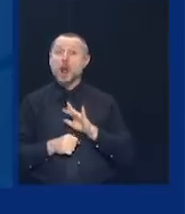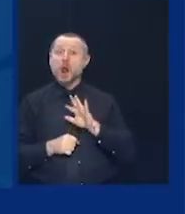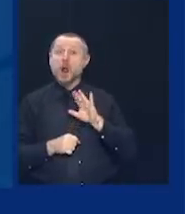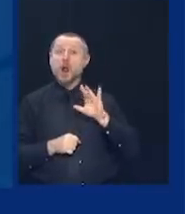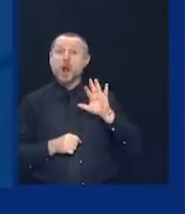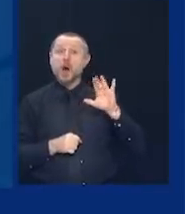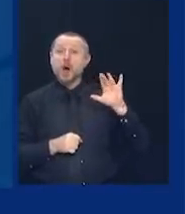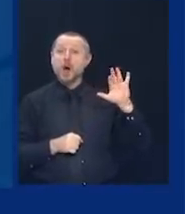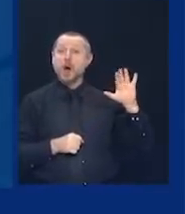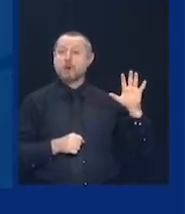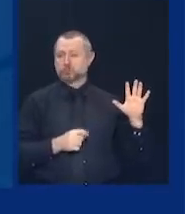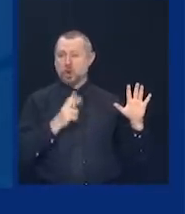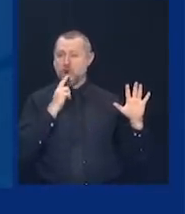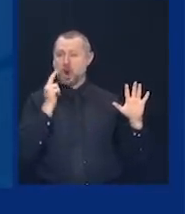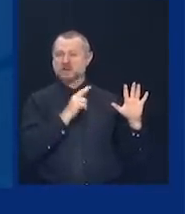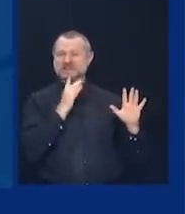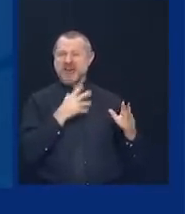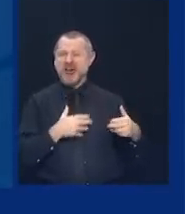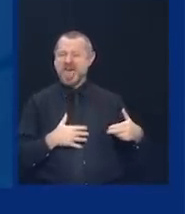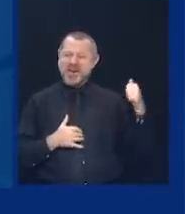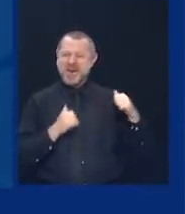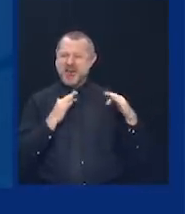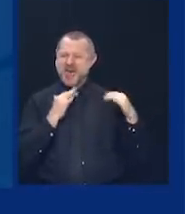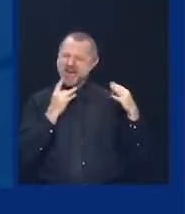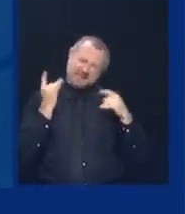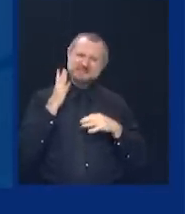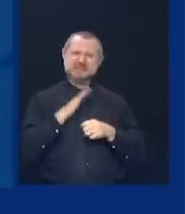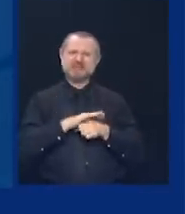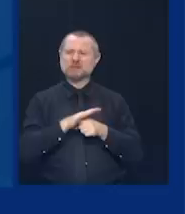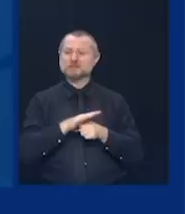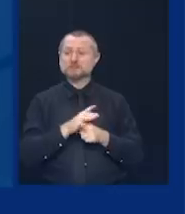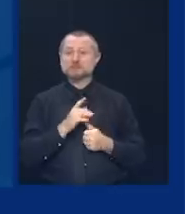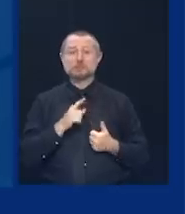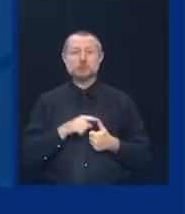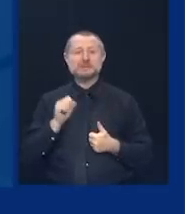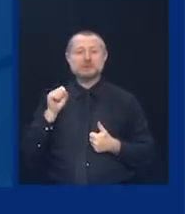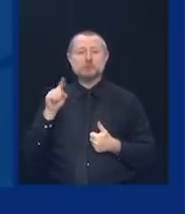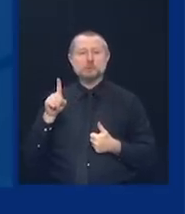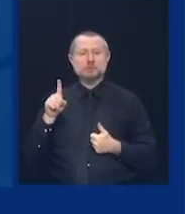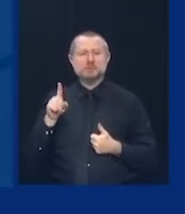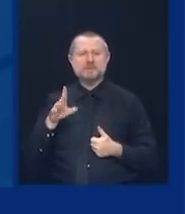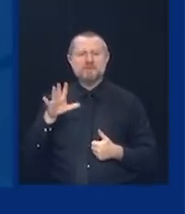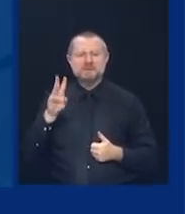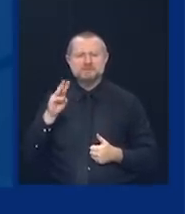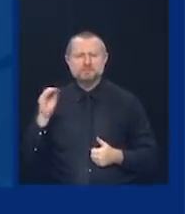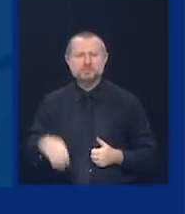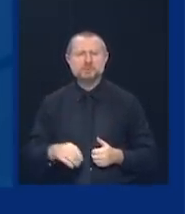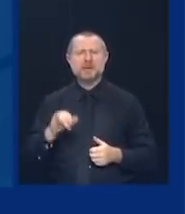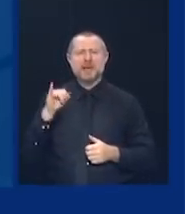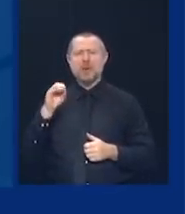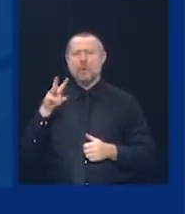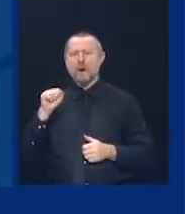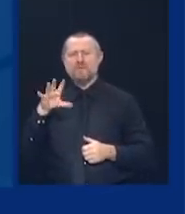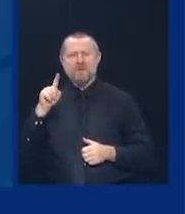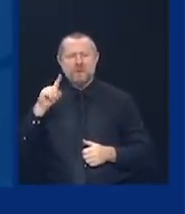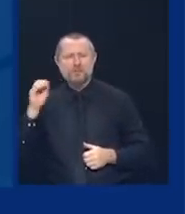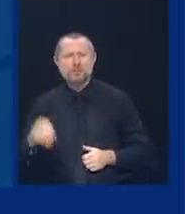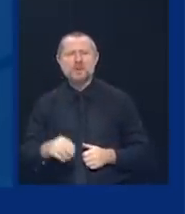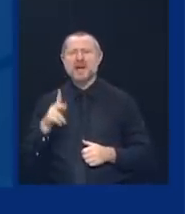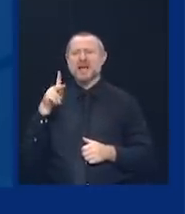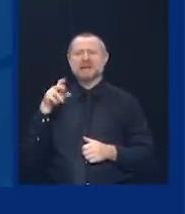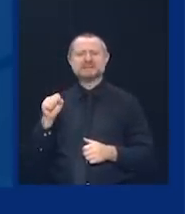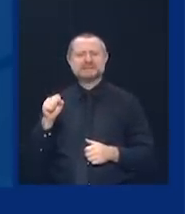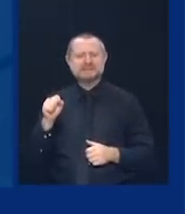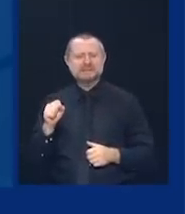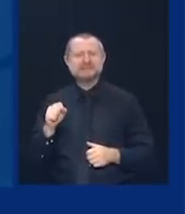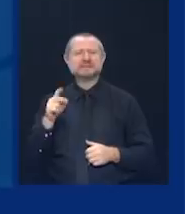Look at the highest percentages. South Dakota, 56, Iowa, 51, Kansas, 43. Look